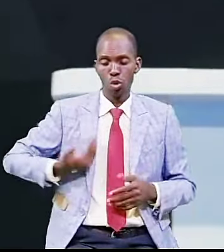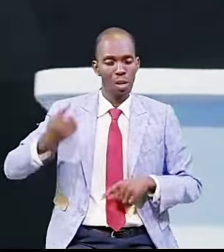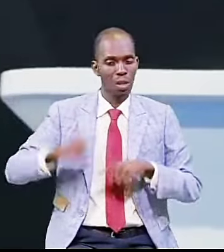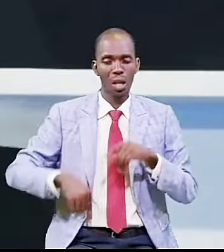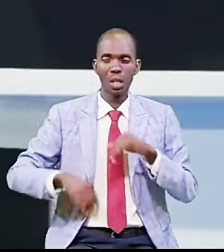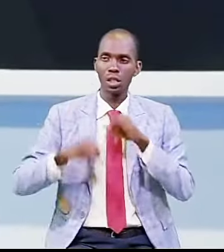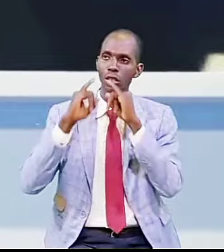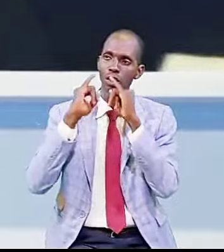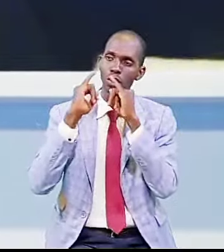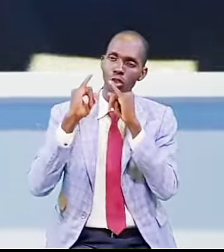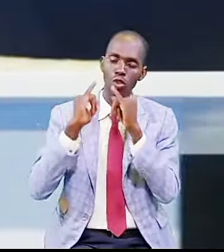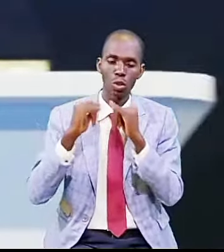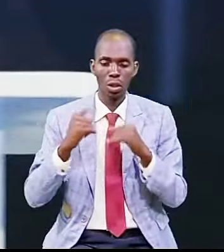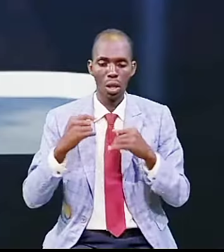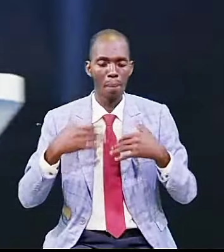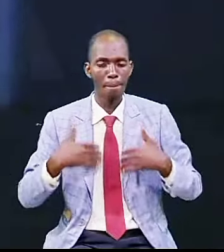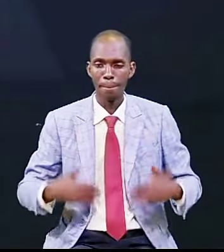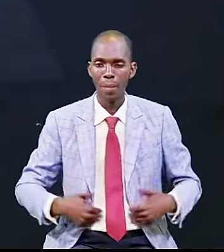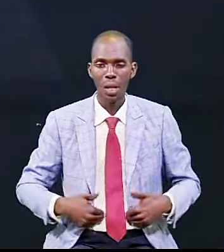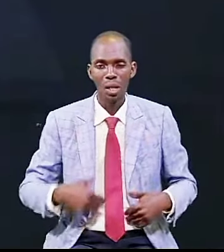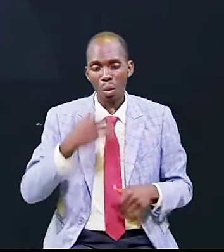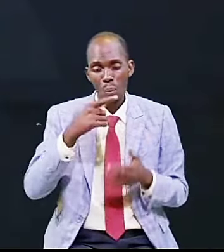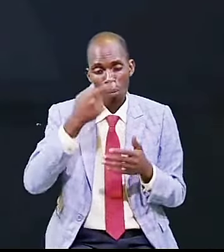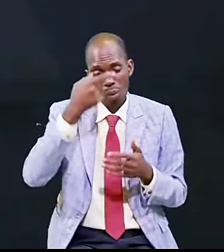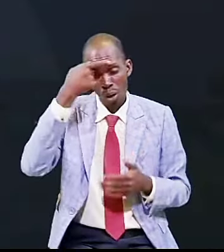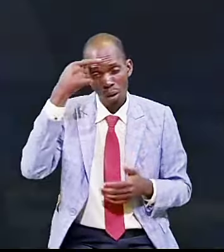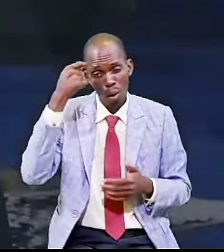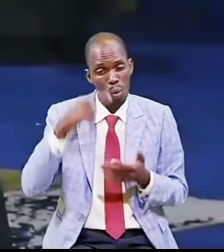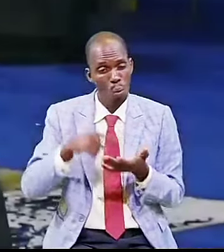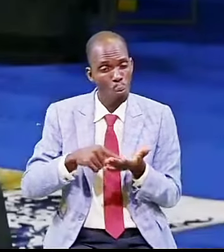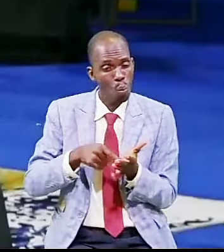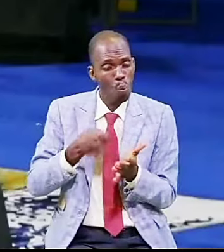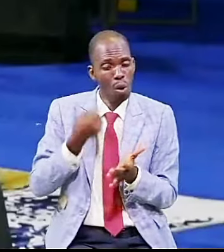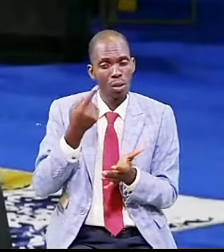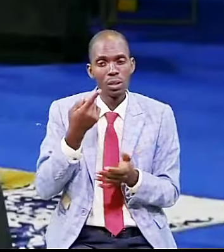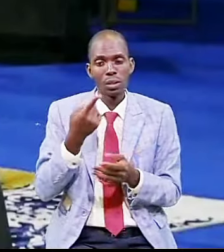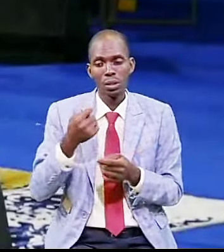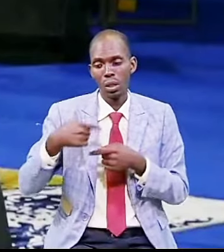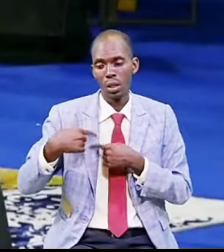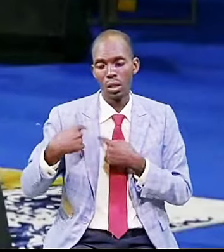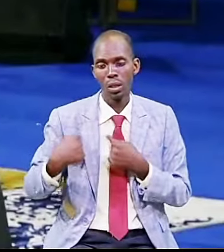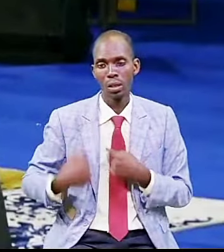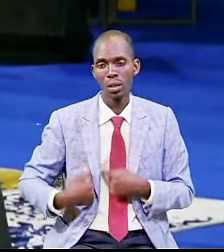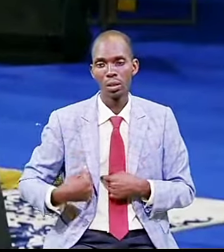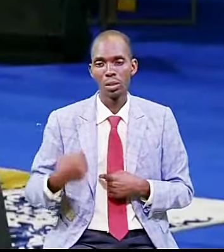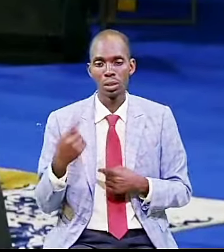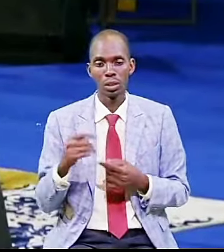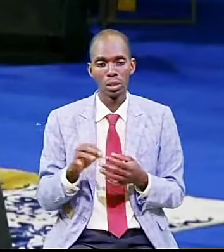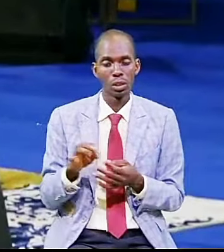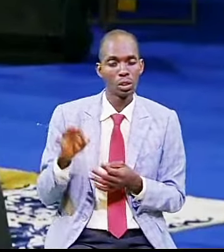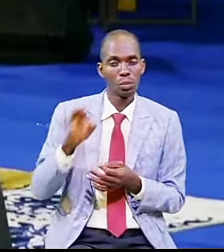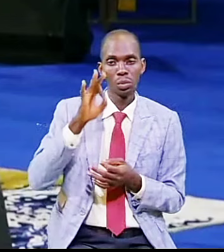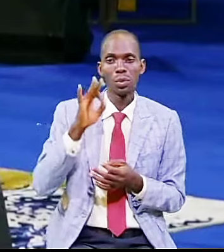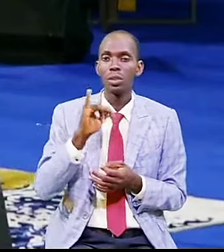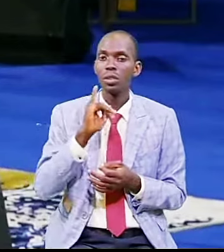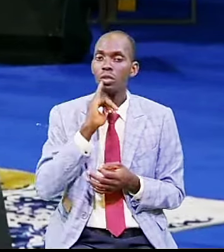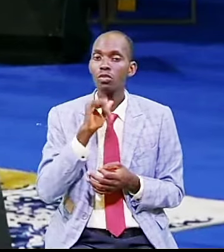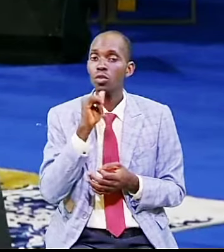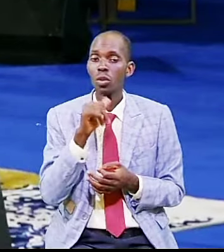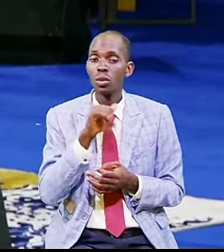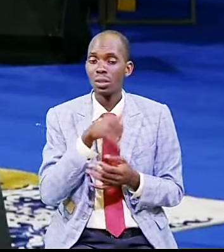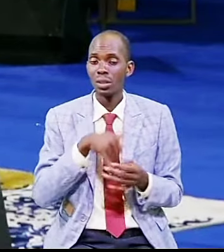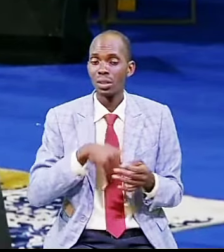Because once the heart, the spirit has not been made whole, the